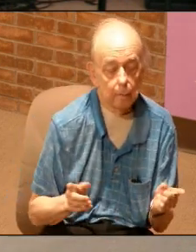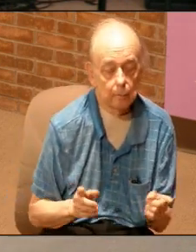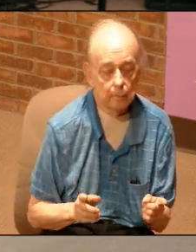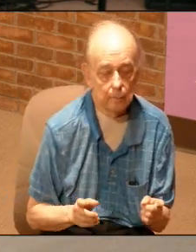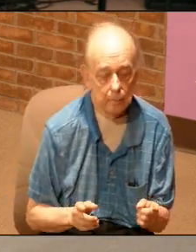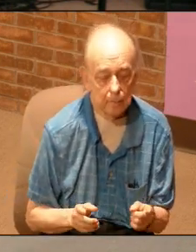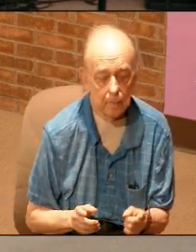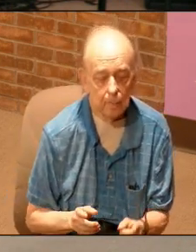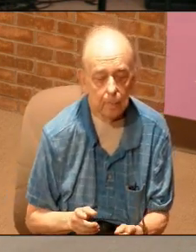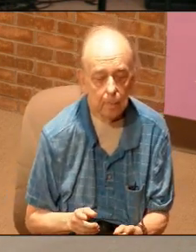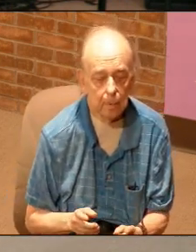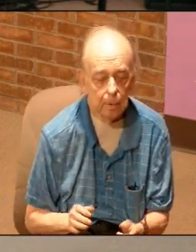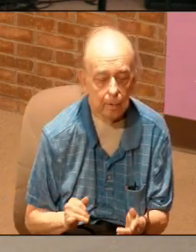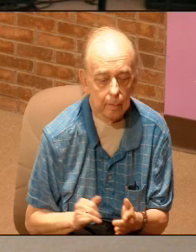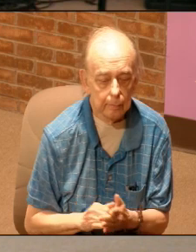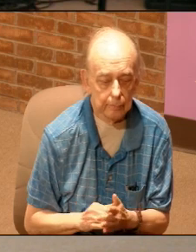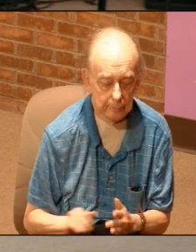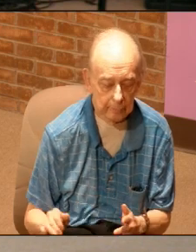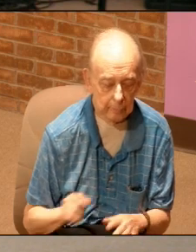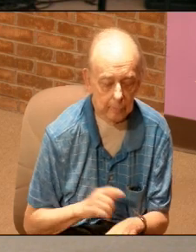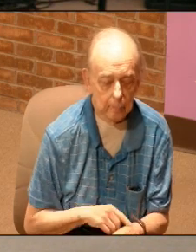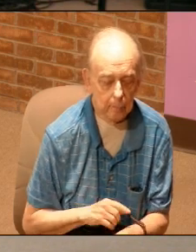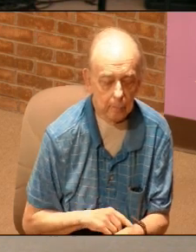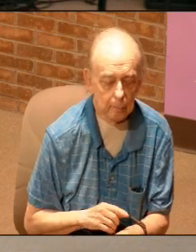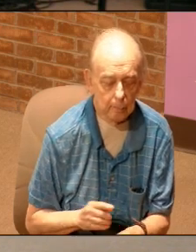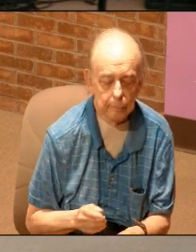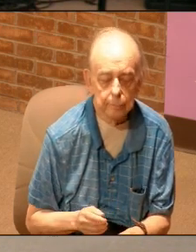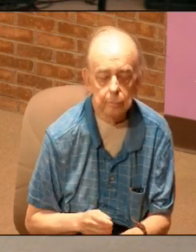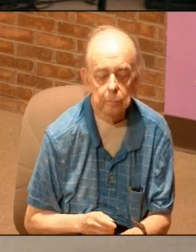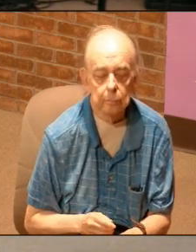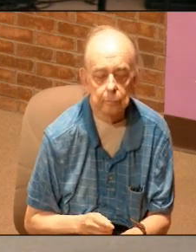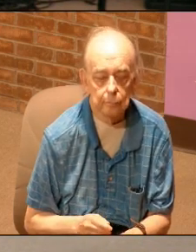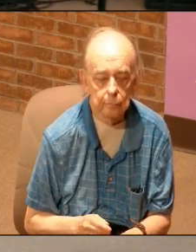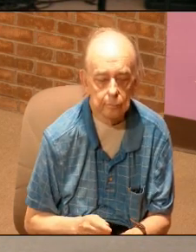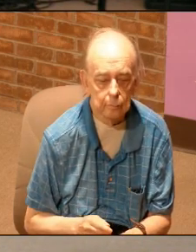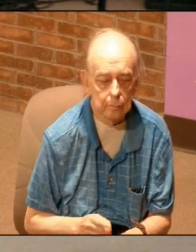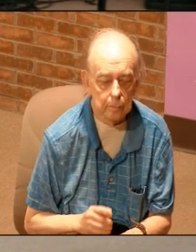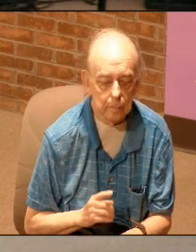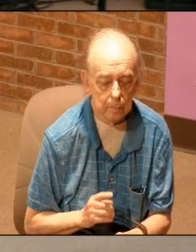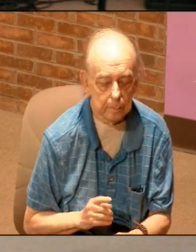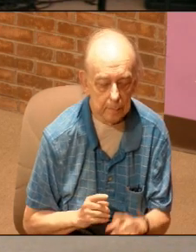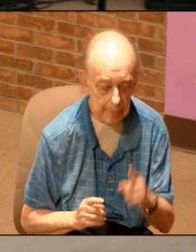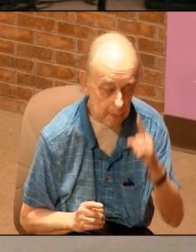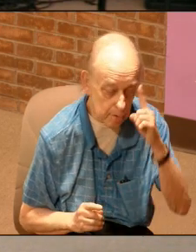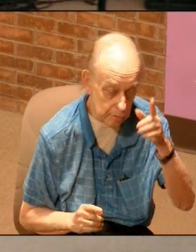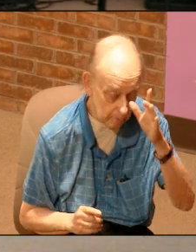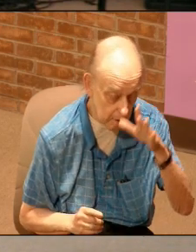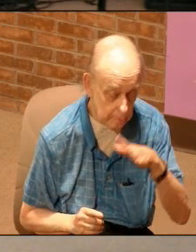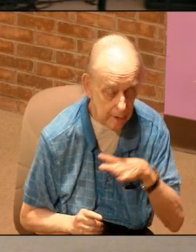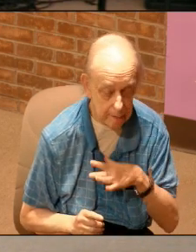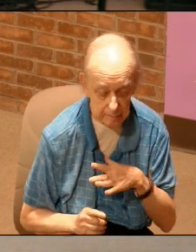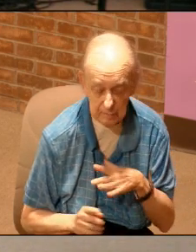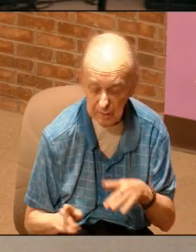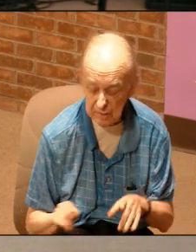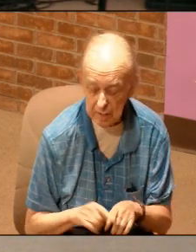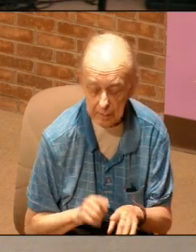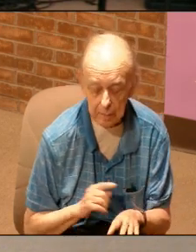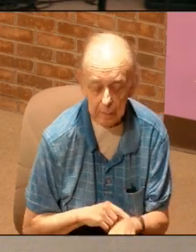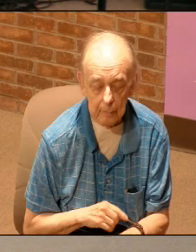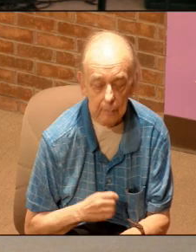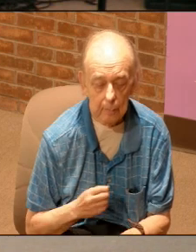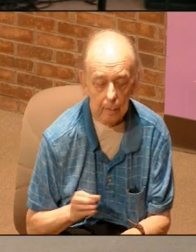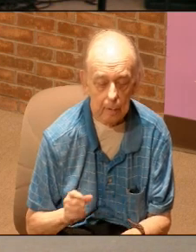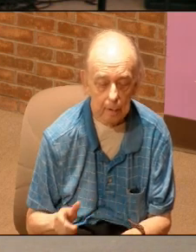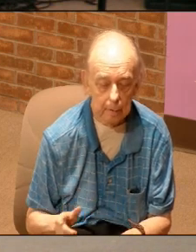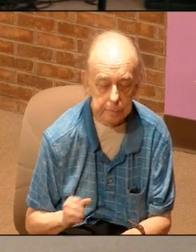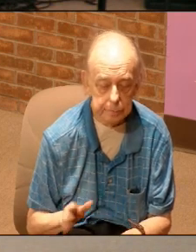was that at the same time, there was a very smart guy who said, well,